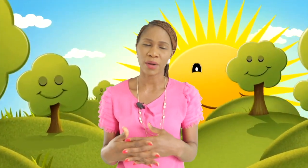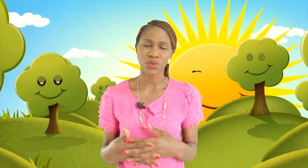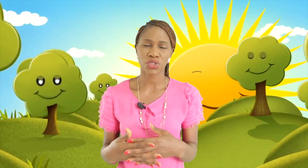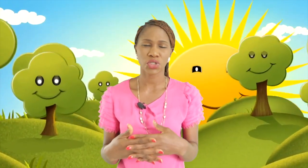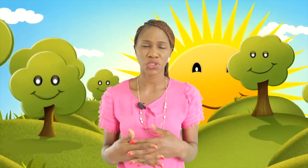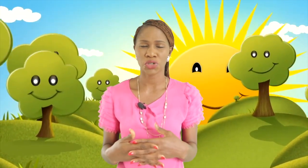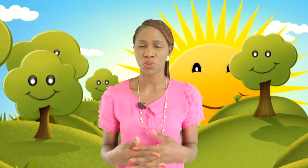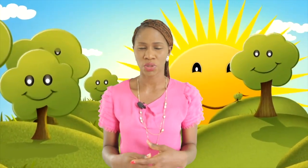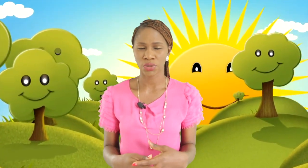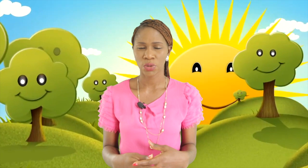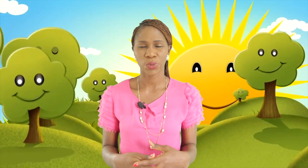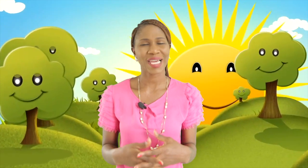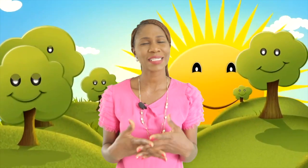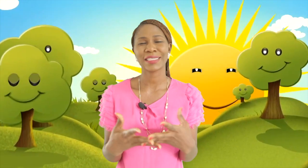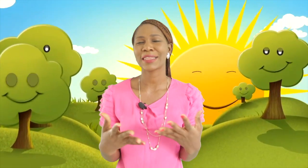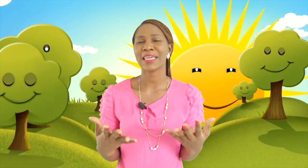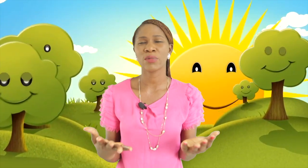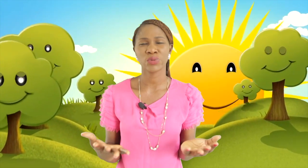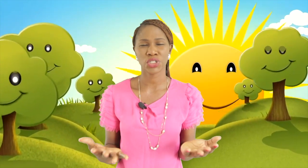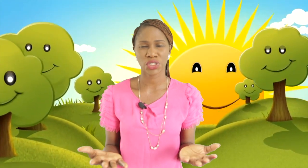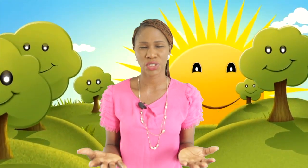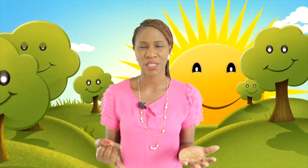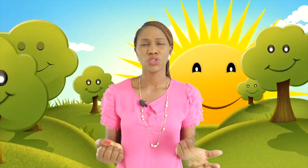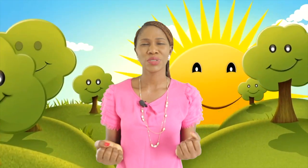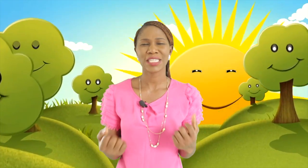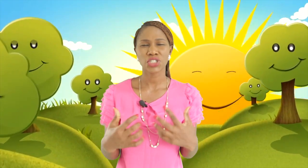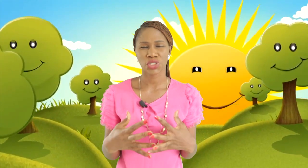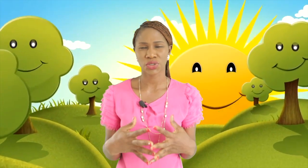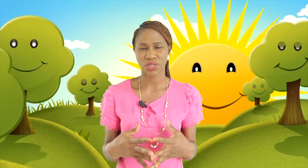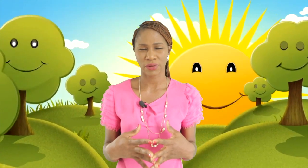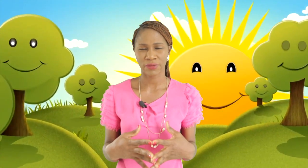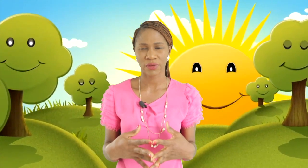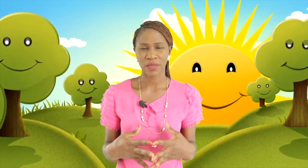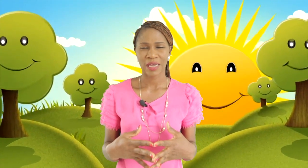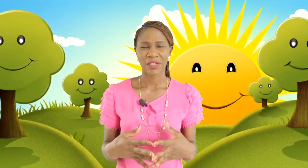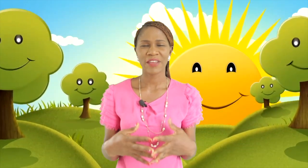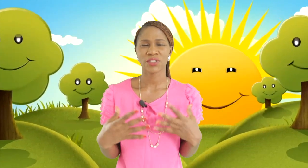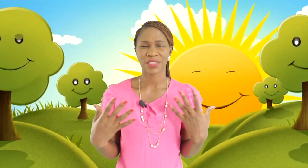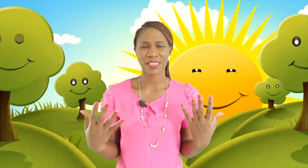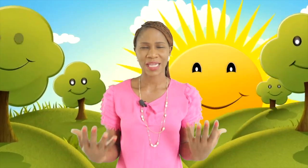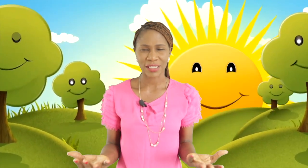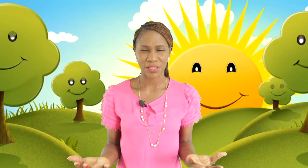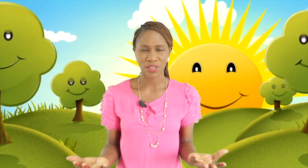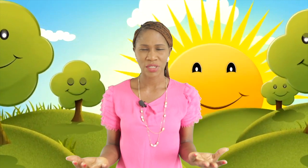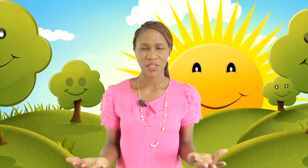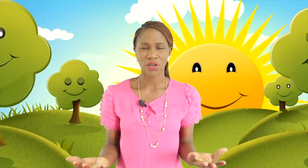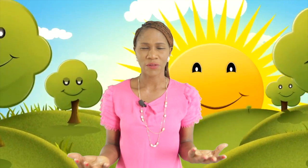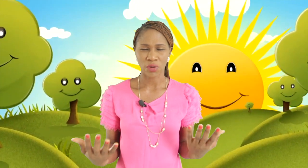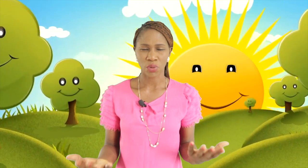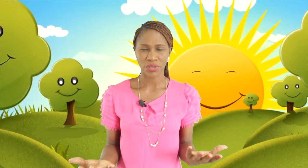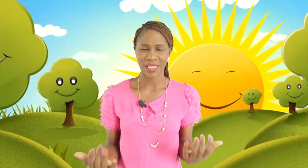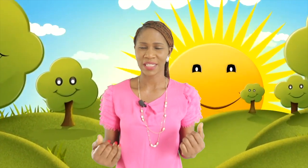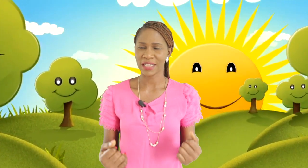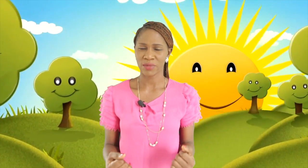we are about to study your word, we ask in the name of Jesus, you will teach us yourself. Give us understanding